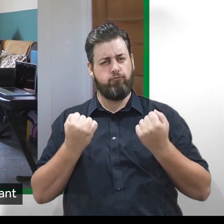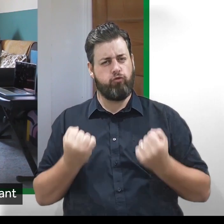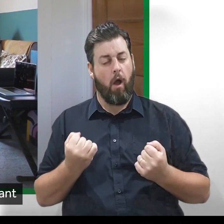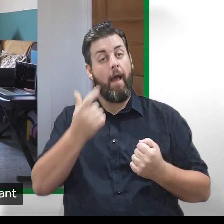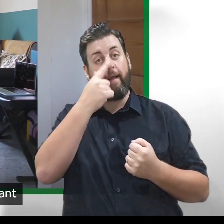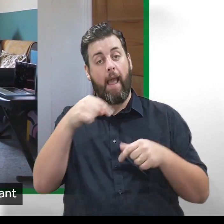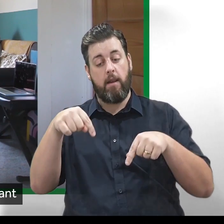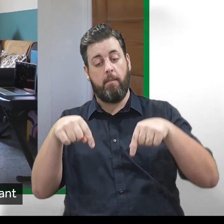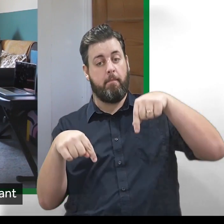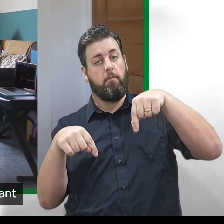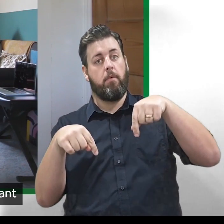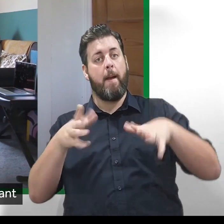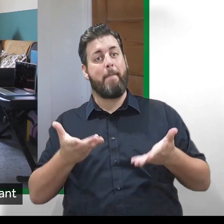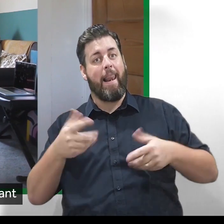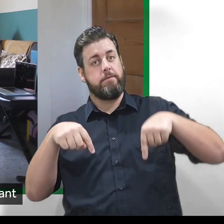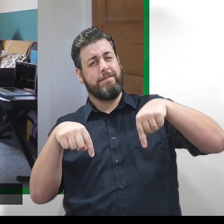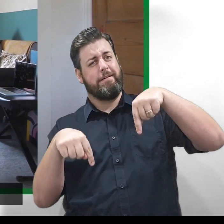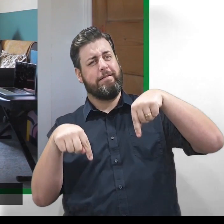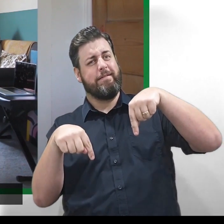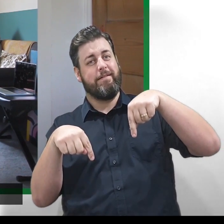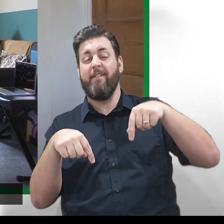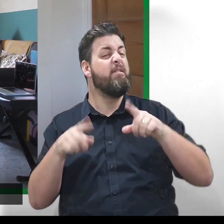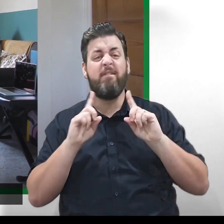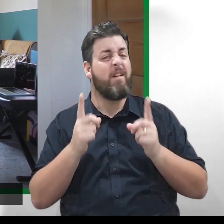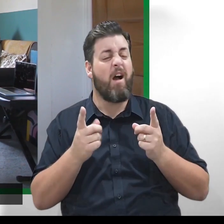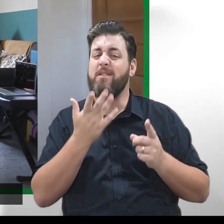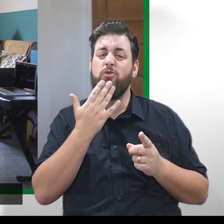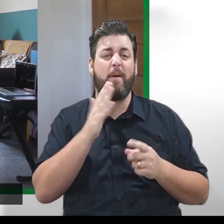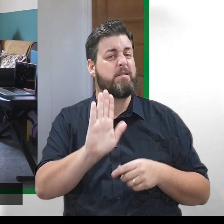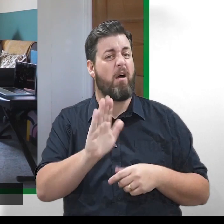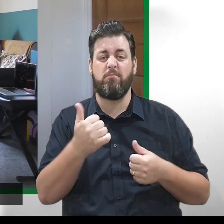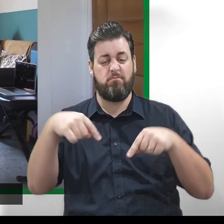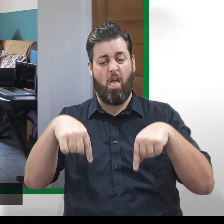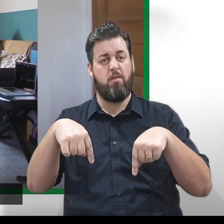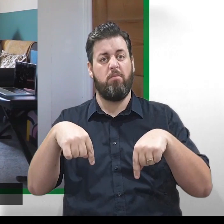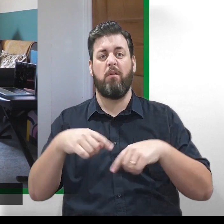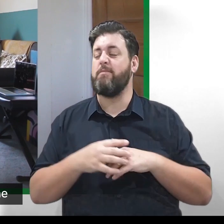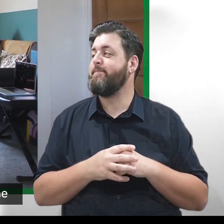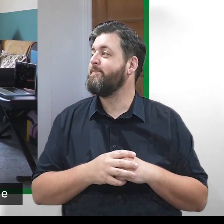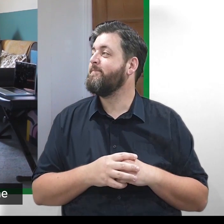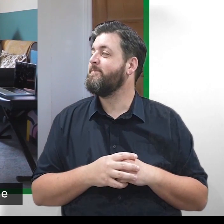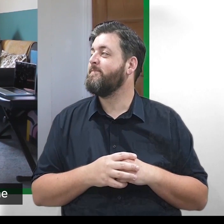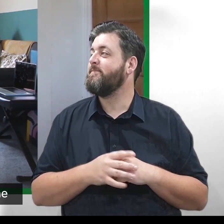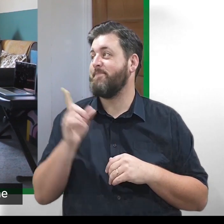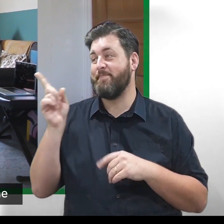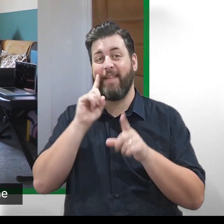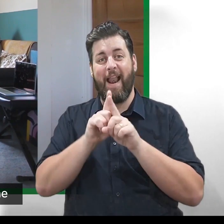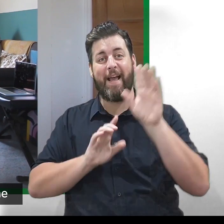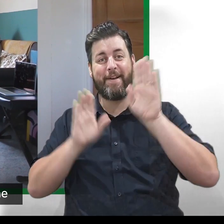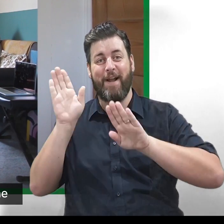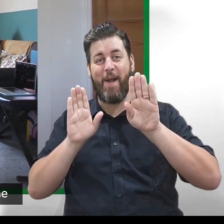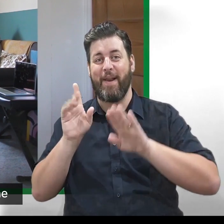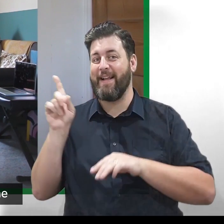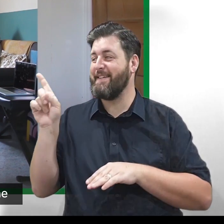feeling strong and able to balance, you might want to lift that leg a little bit. But if not, just keep it down, that's fine. And this is our goalkeeper